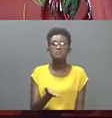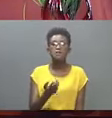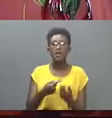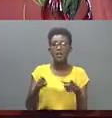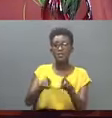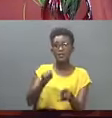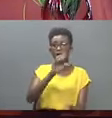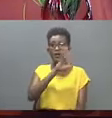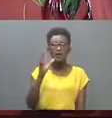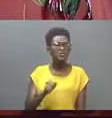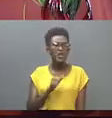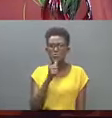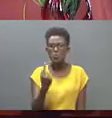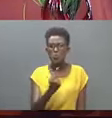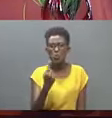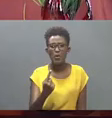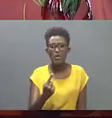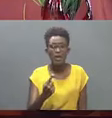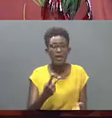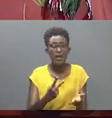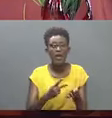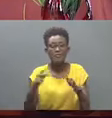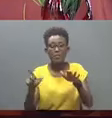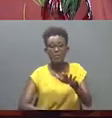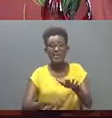Africa is not a secondary continent.